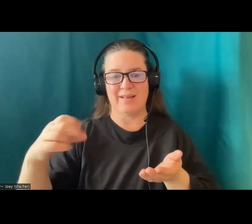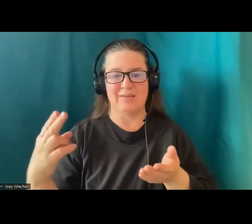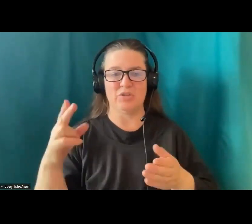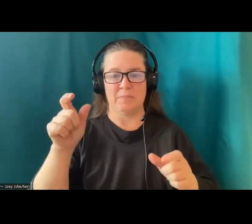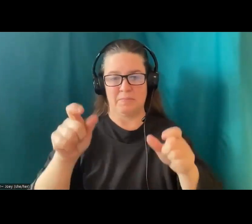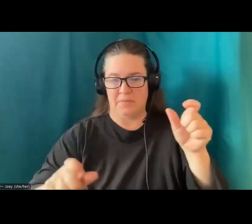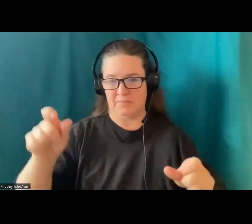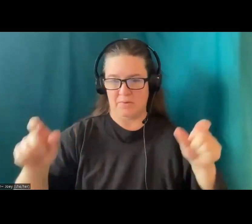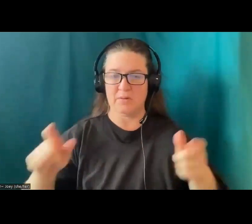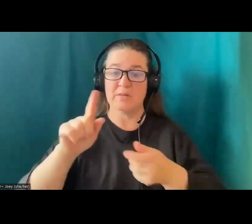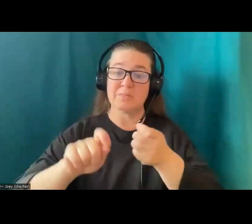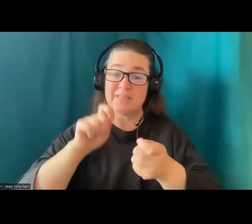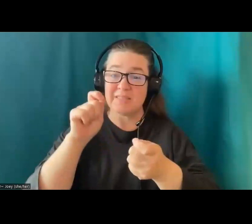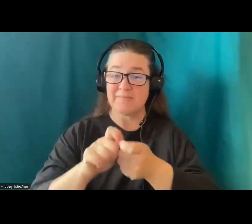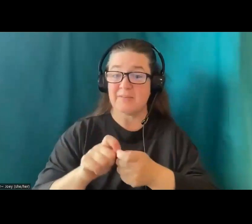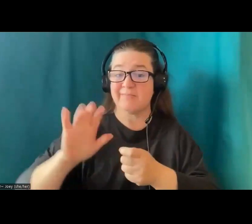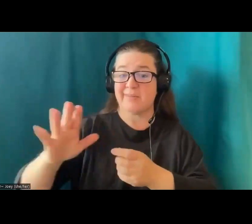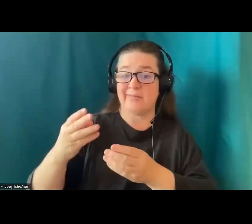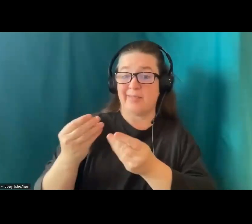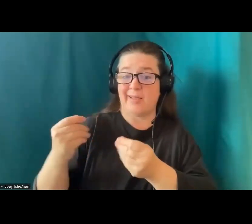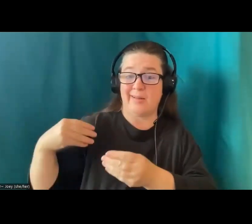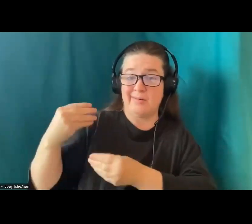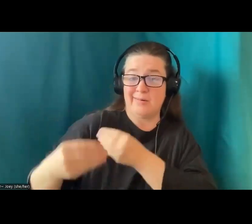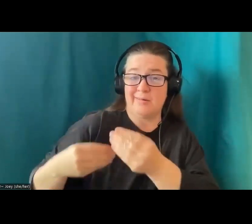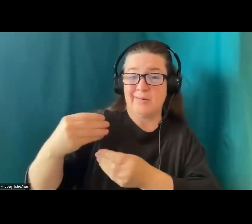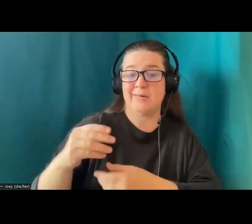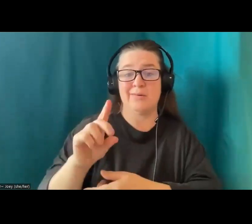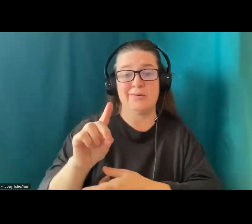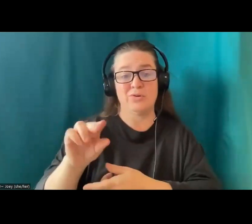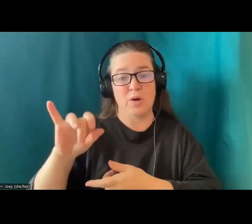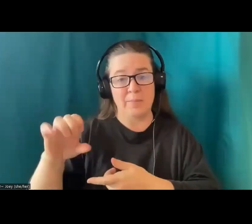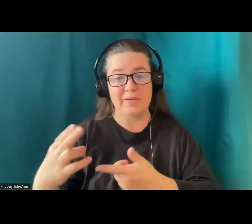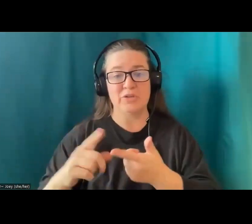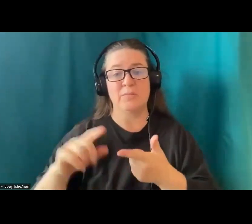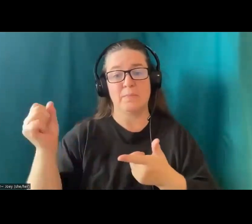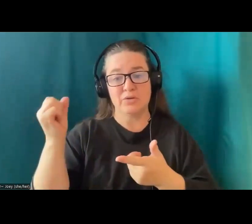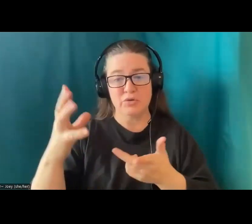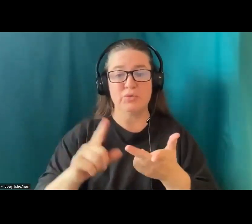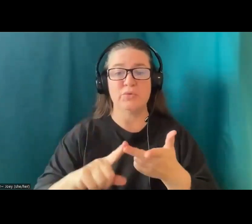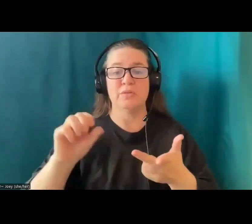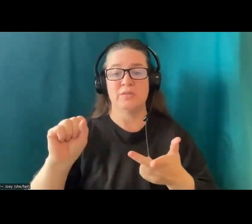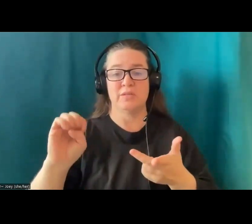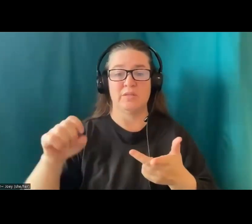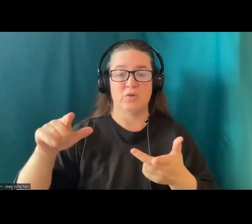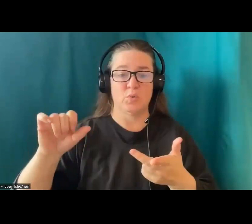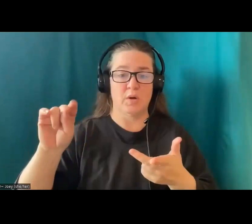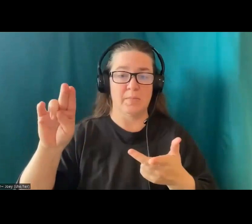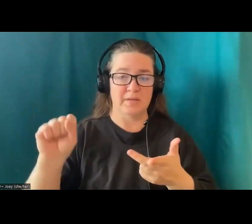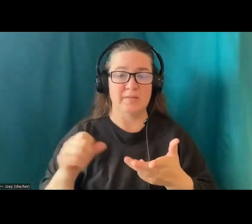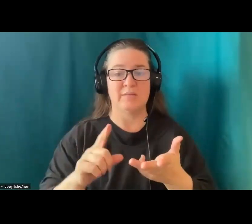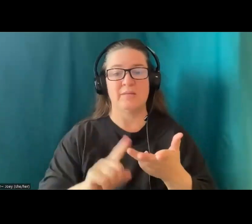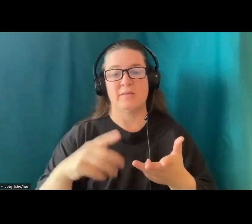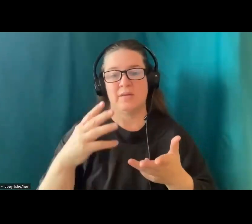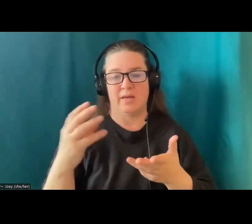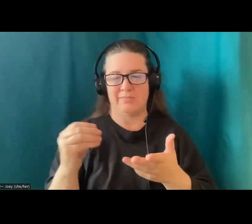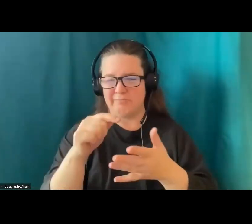Stillaguamish, Muckleshoot, and Suquamish tribes, who have stewarded this land throughout the generations. I want to also acknowledge those of you